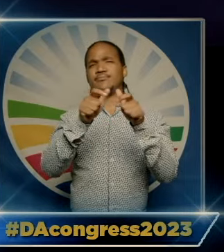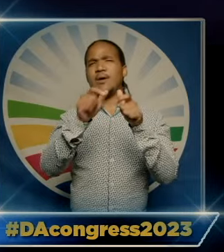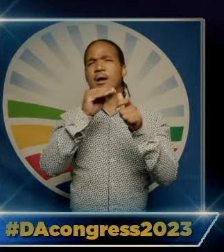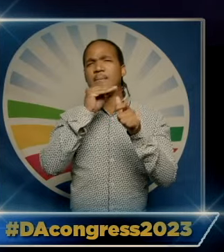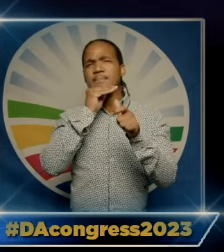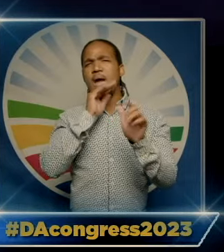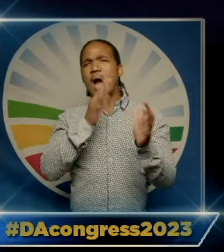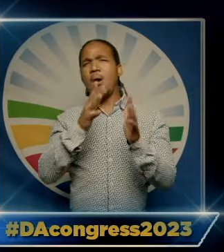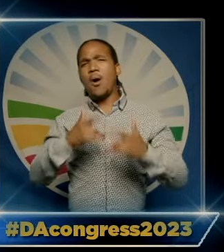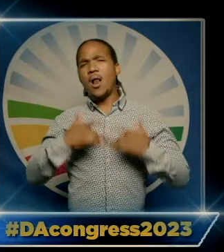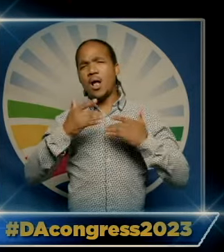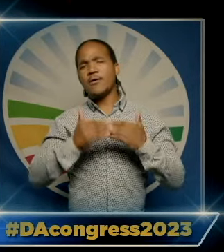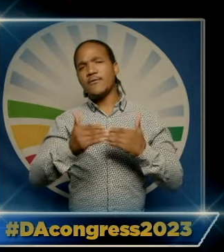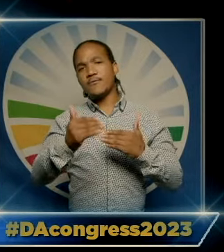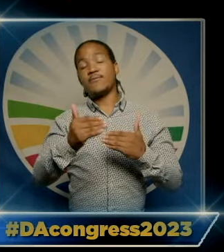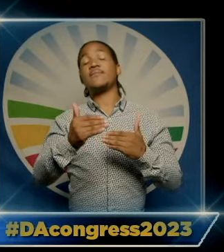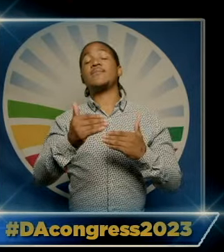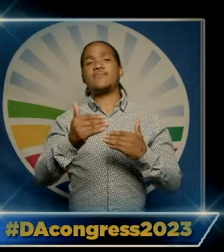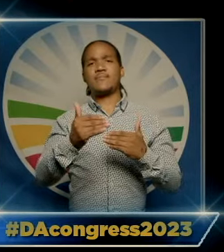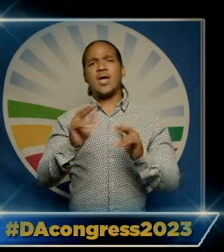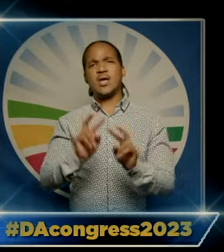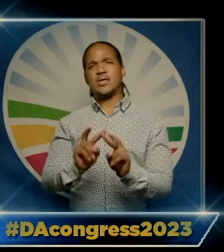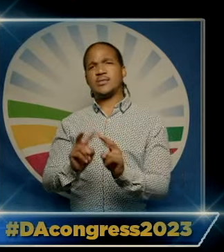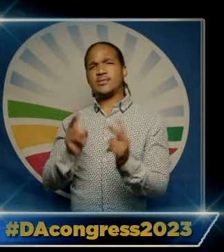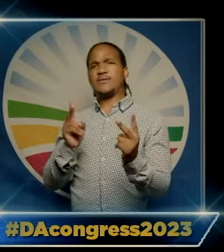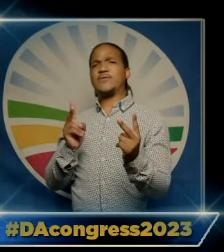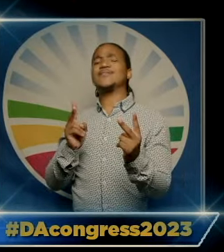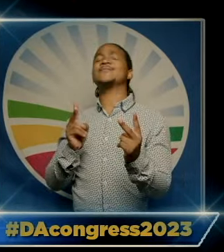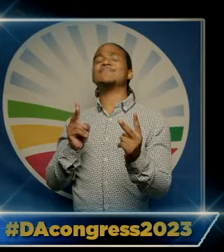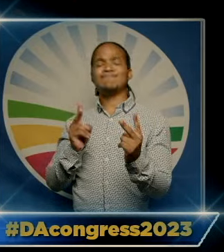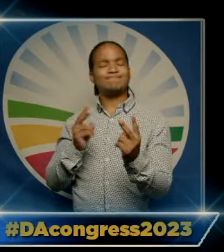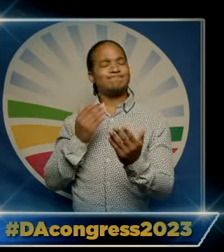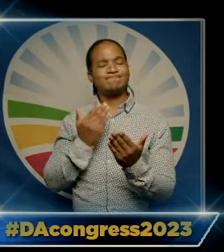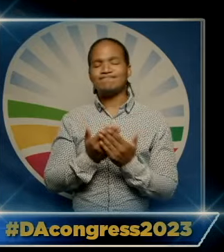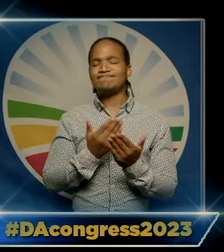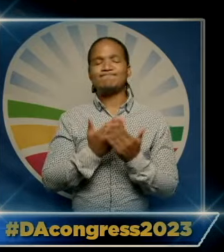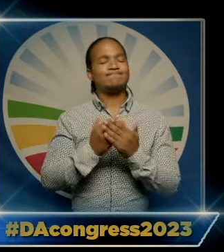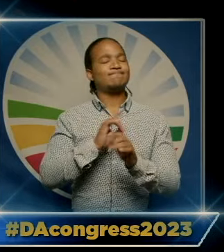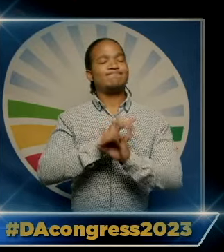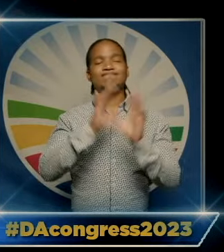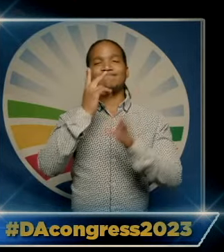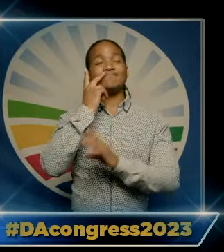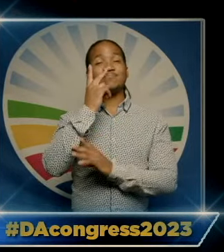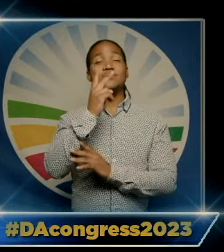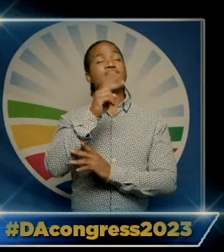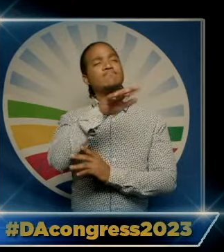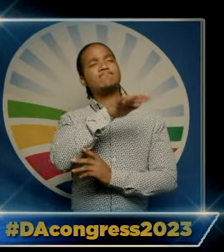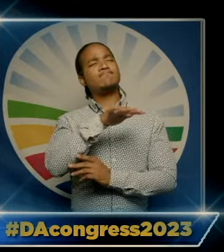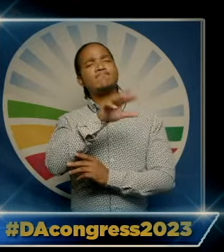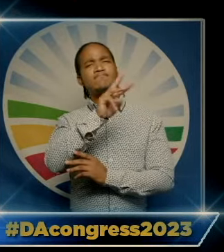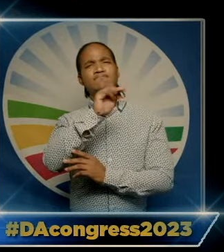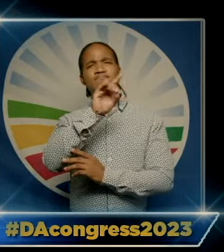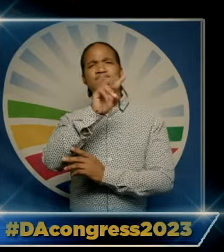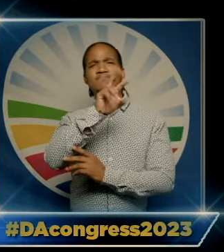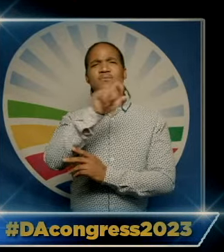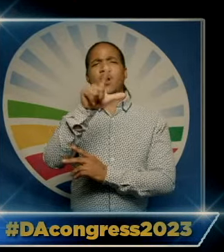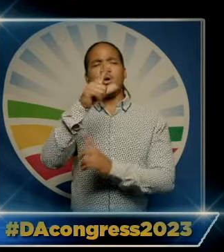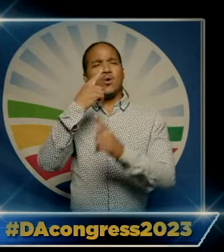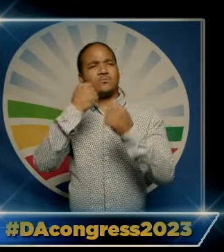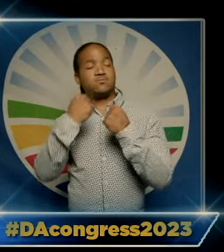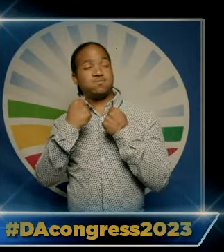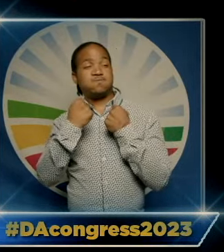govern. The difference is so apparent and visible, and when you're in Midvaal, you do not need to drive very far